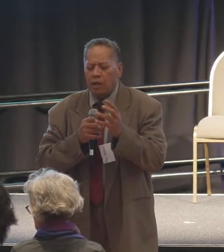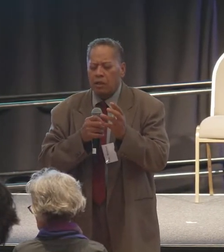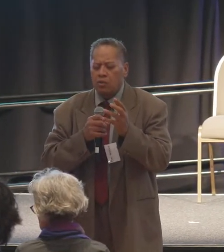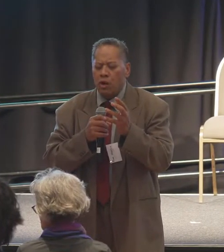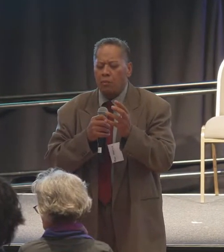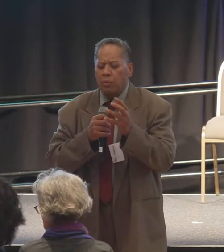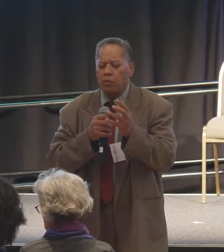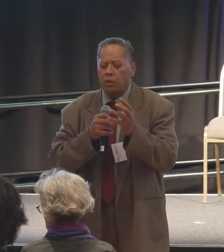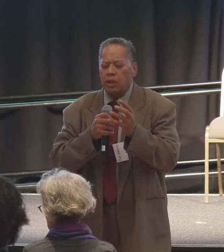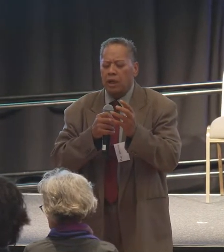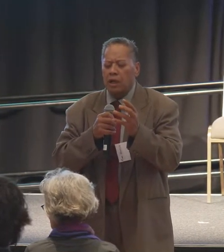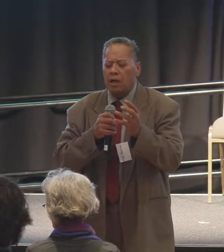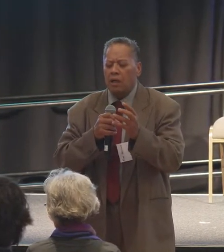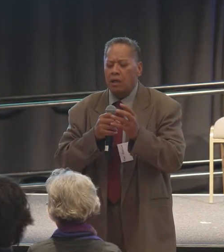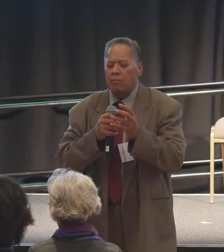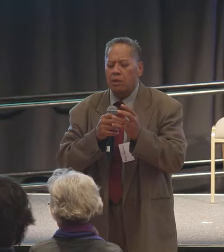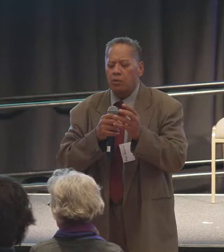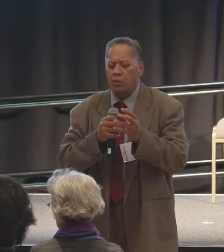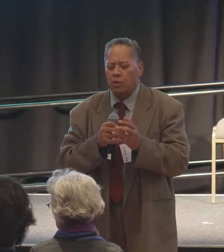ES